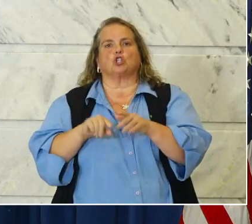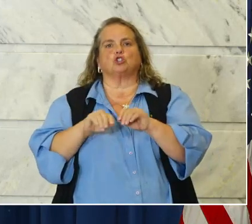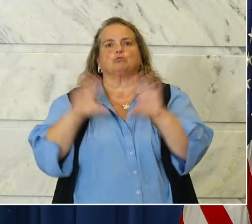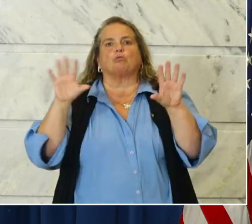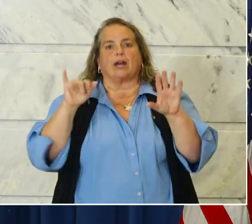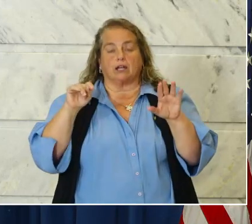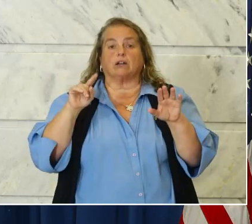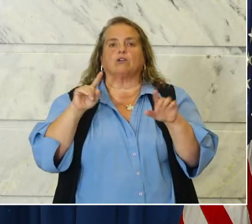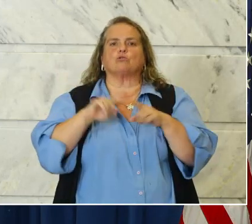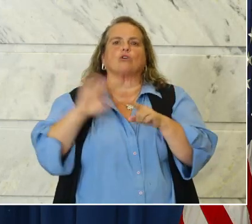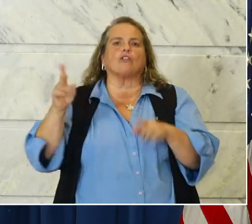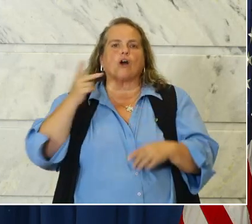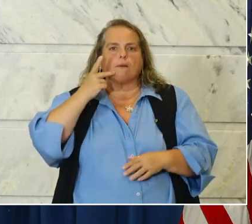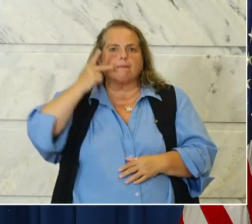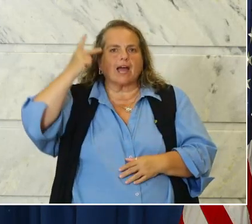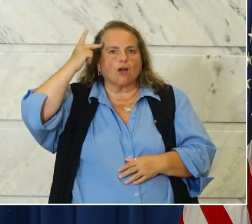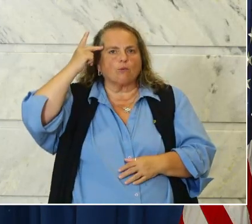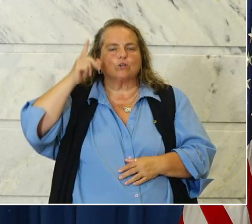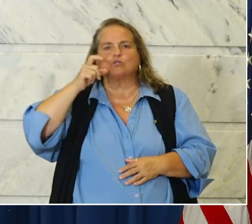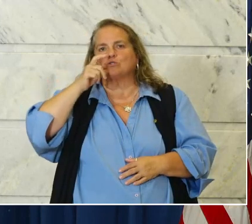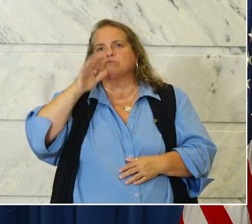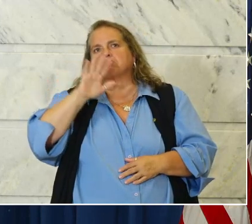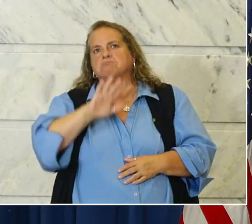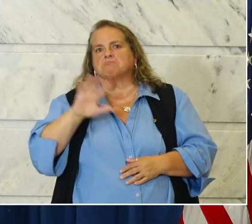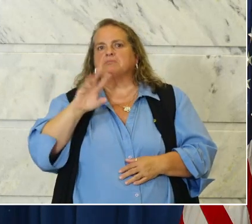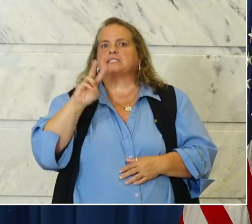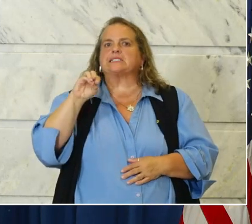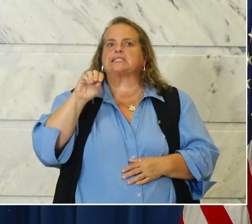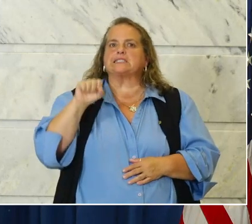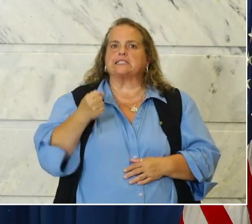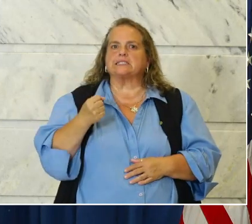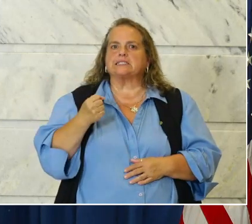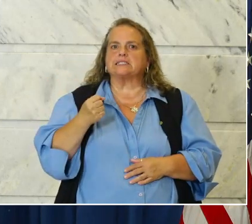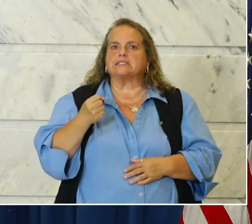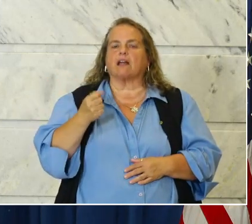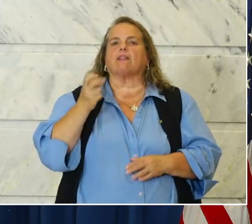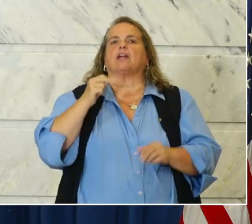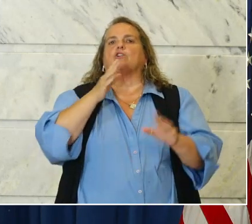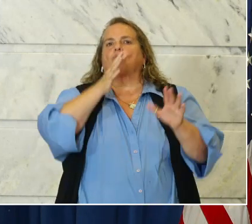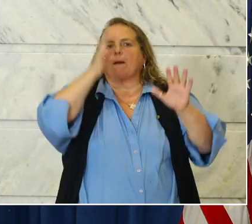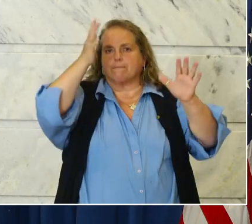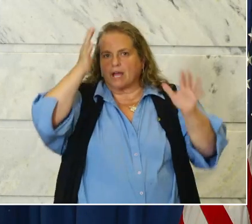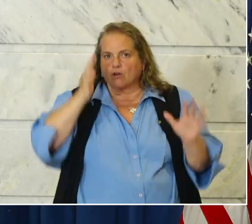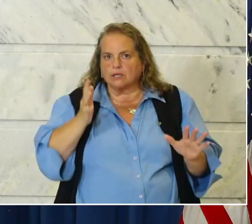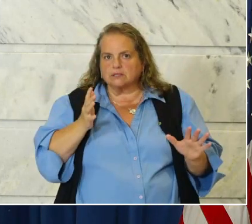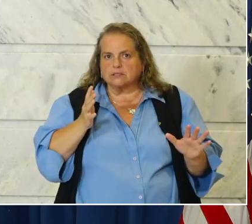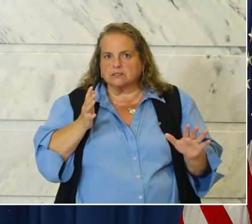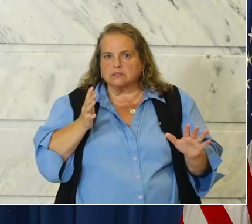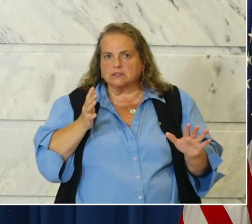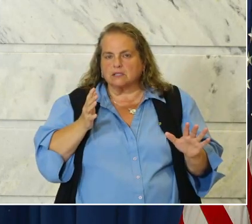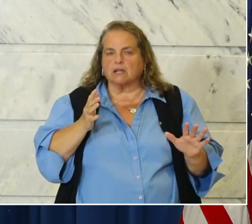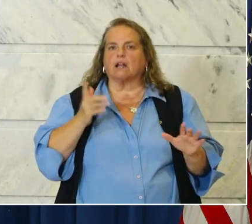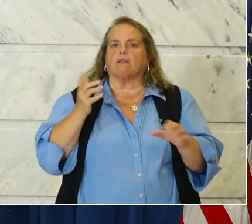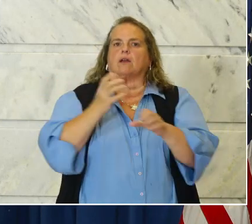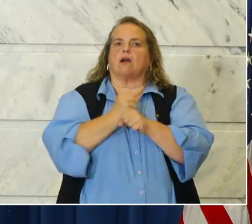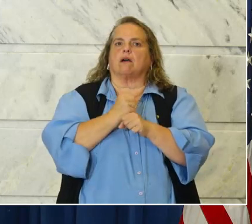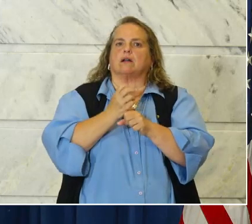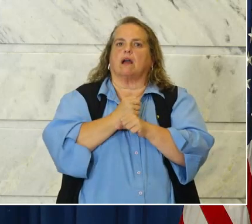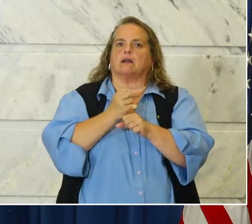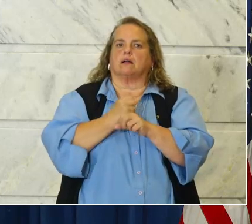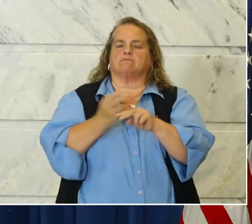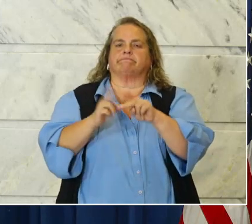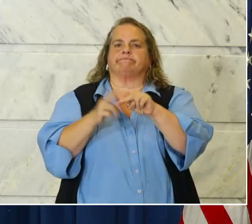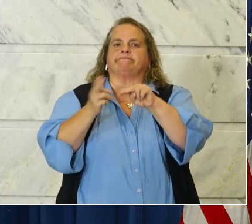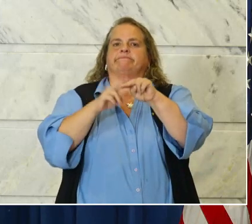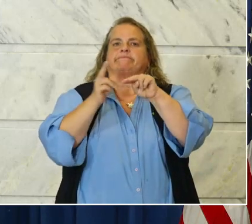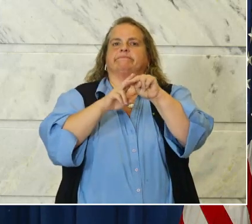parents that are in or around their 60s. And then it was grandparents that got it from there. So again, we